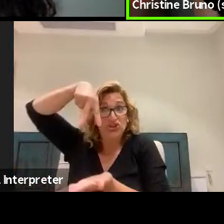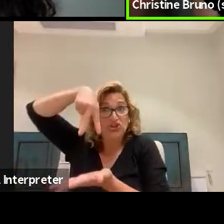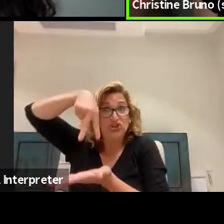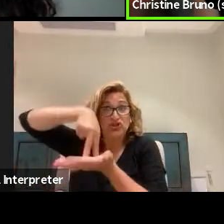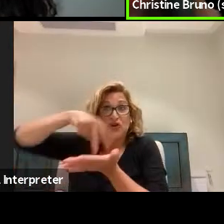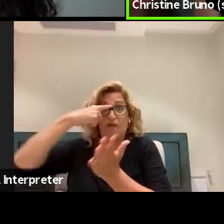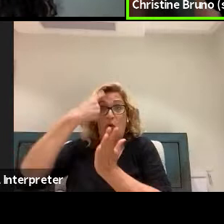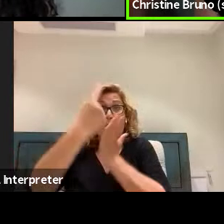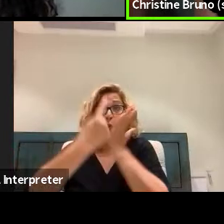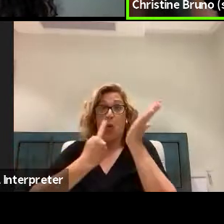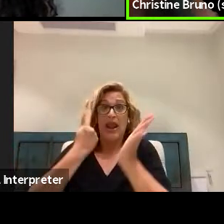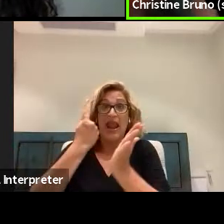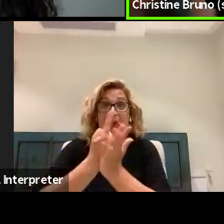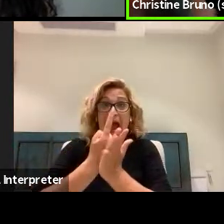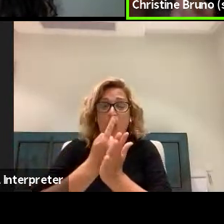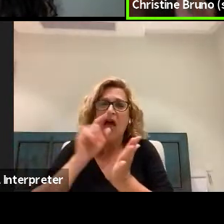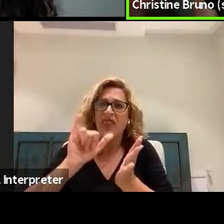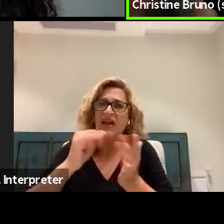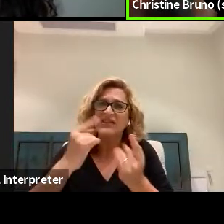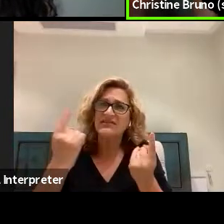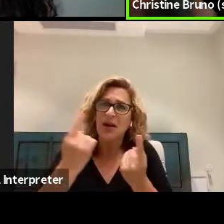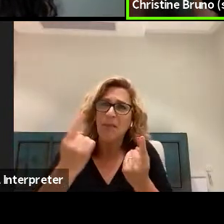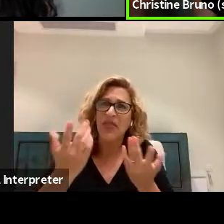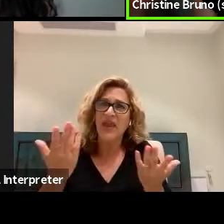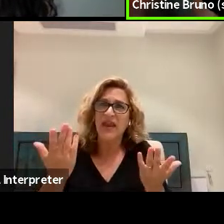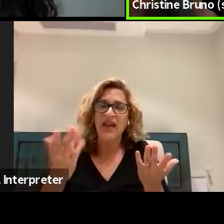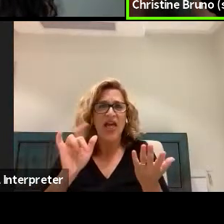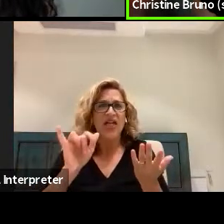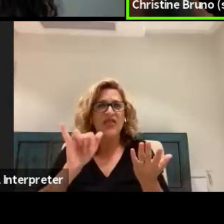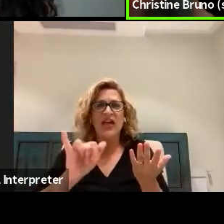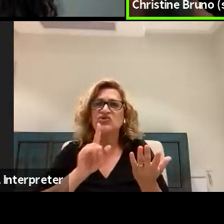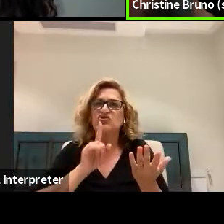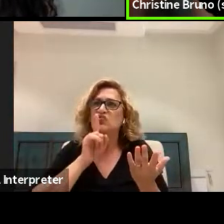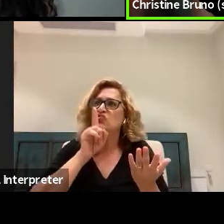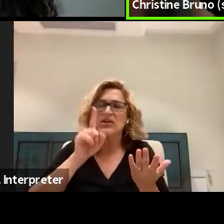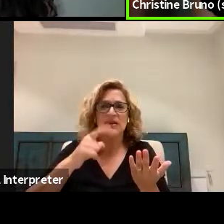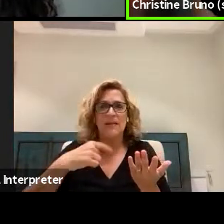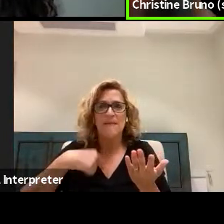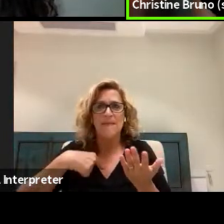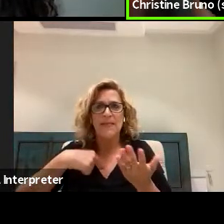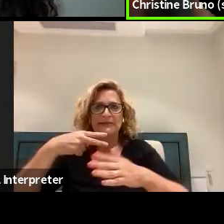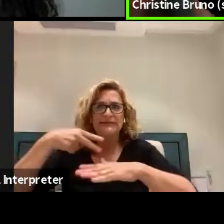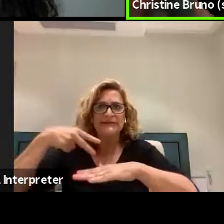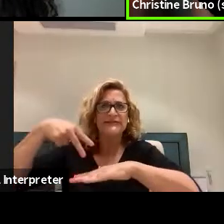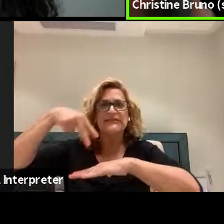that's still something. That's just the very nature of me standing there is